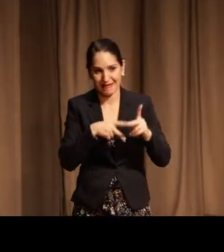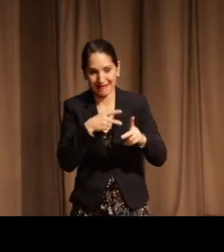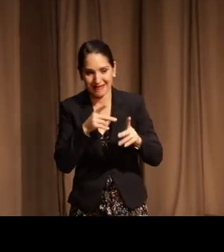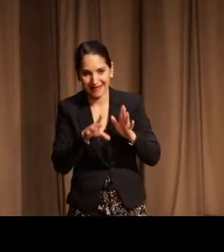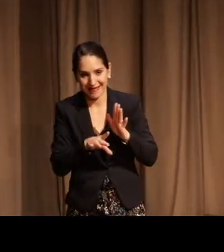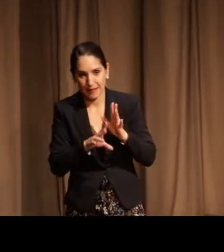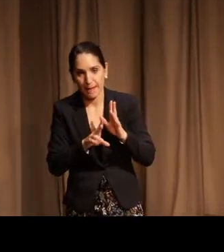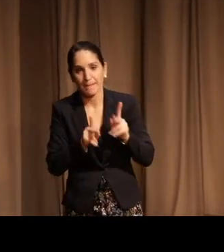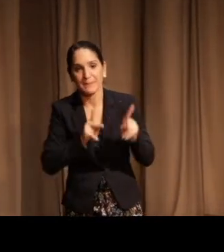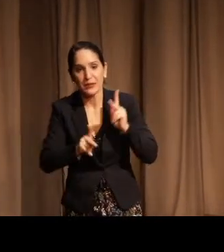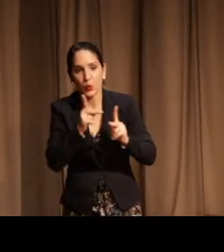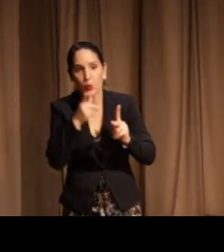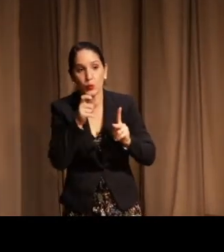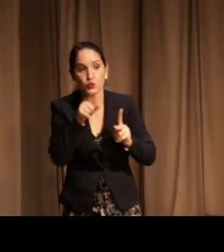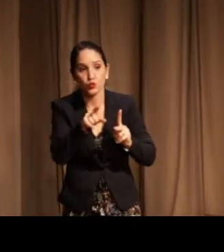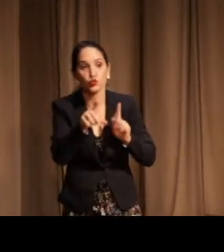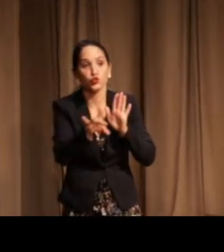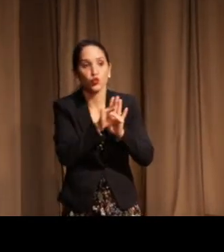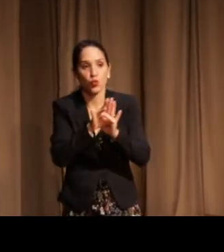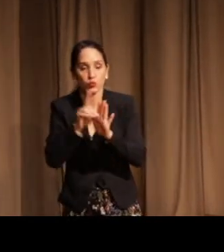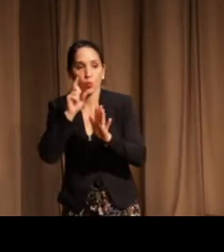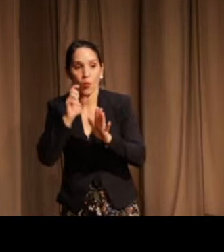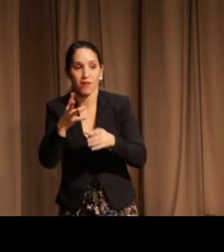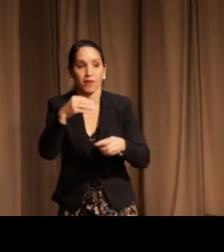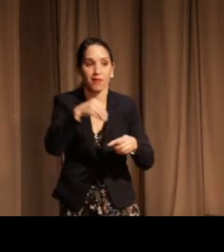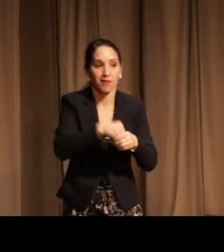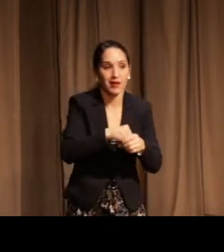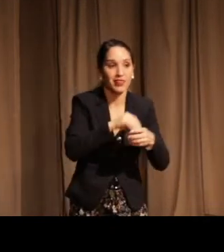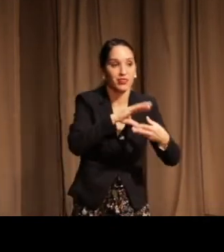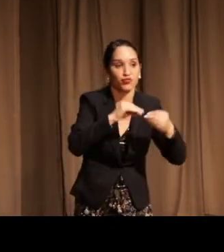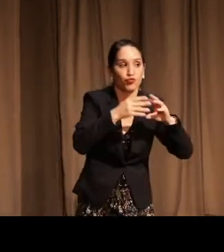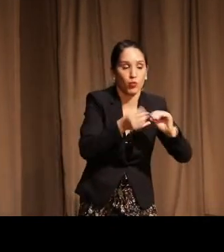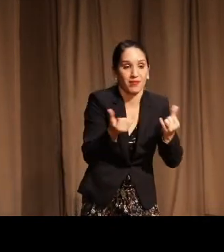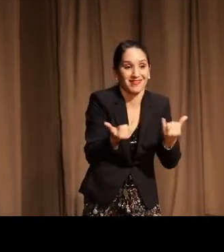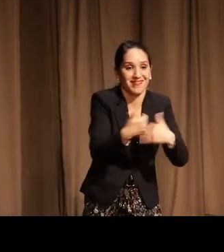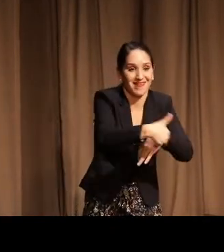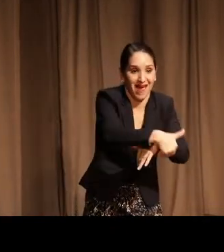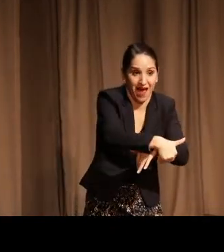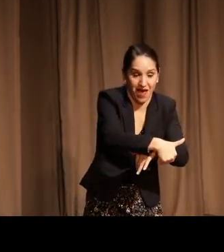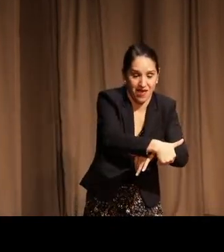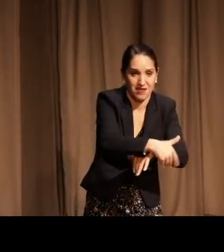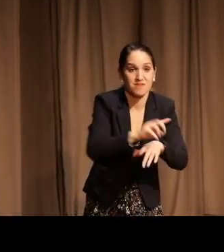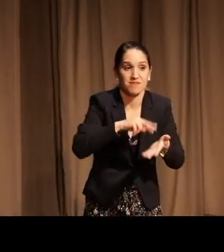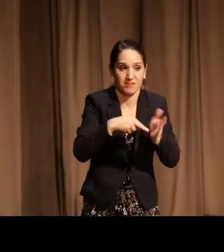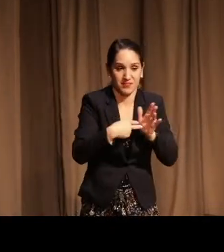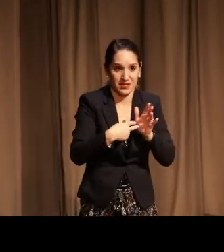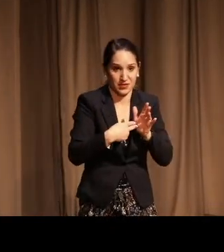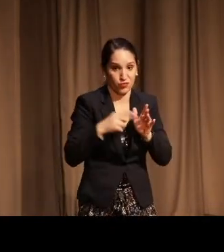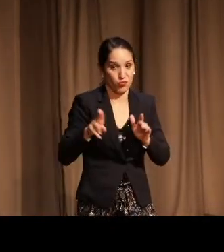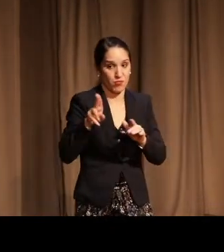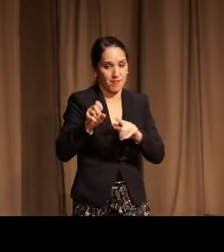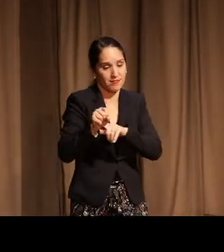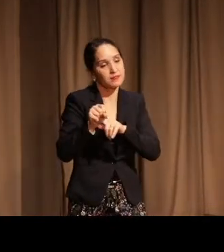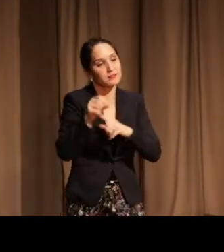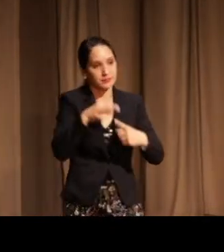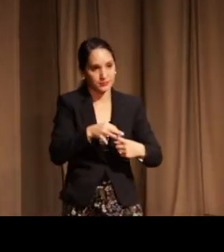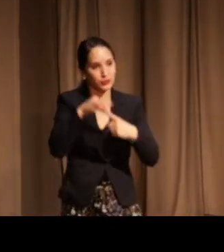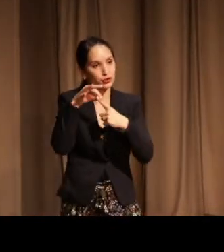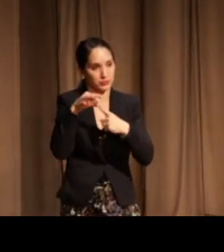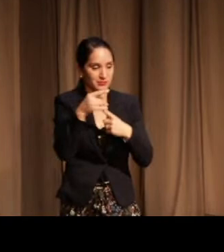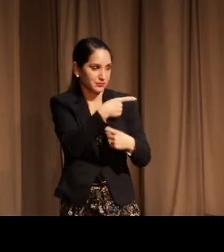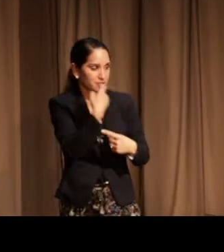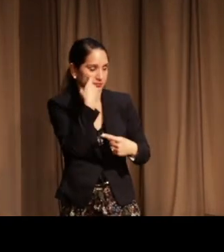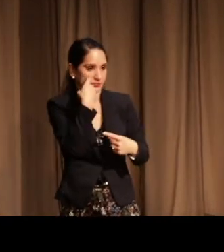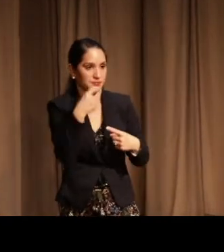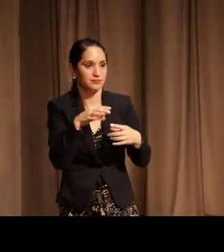collecting them? And, you know, yeah, in the United States, especially, you know, you mentioned that a lot of these